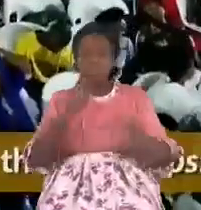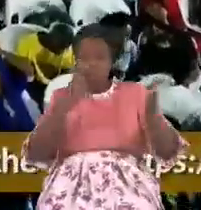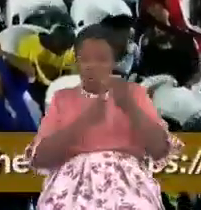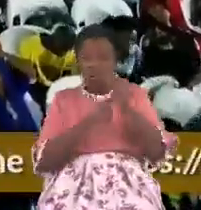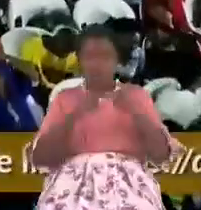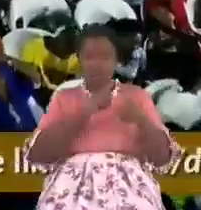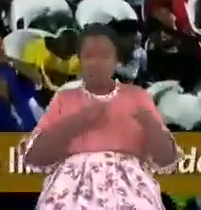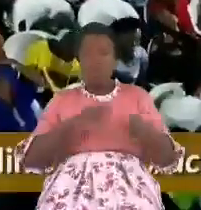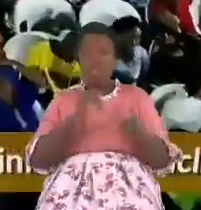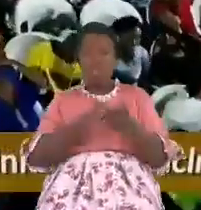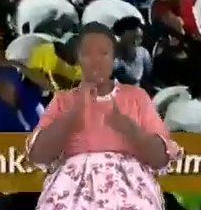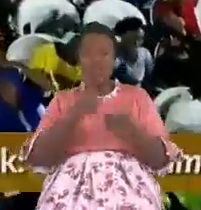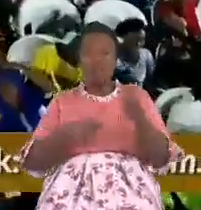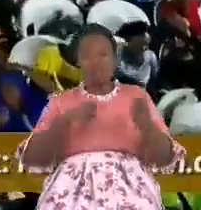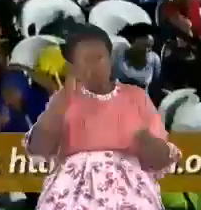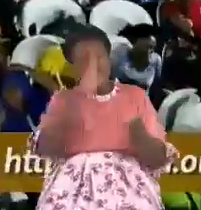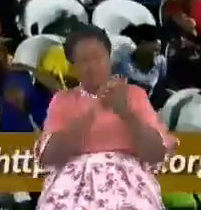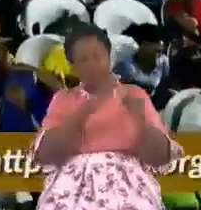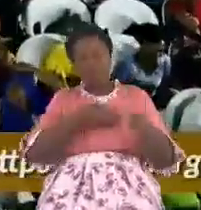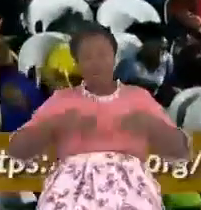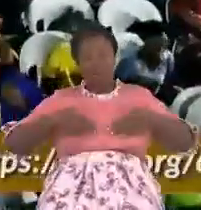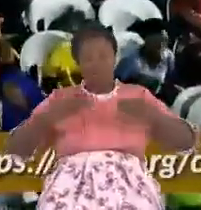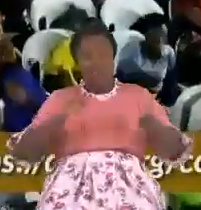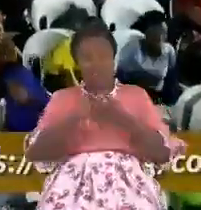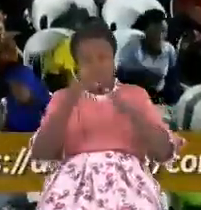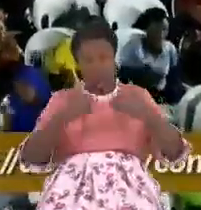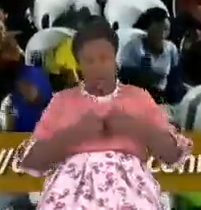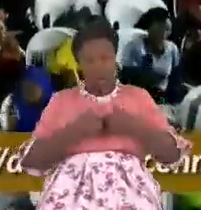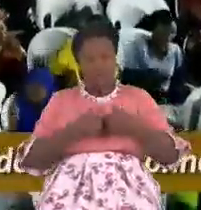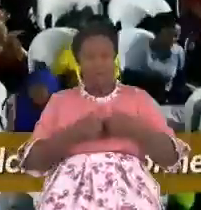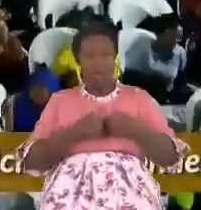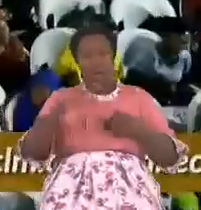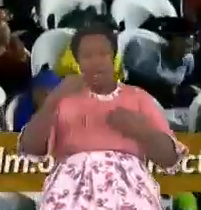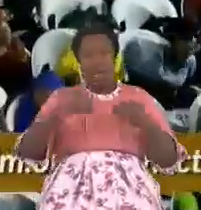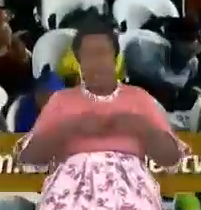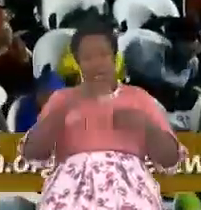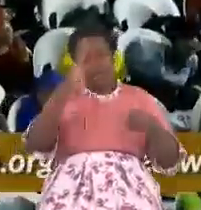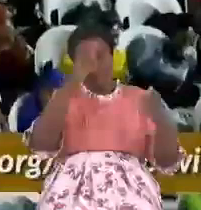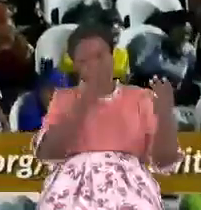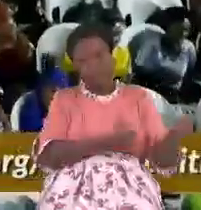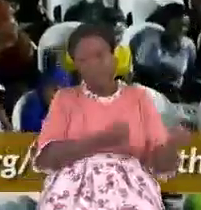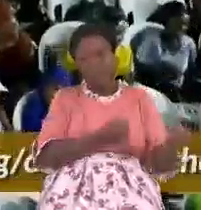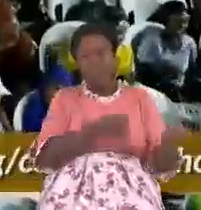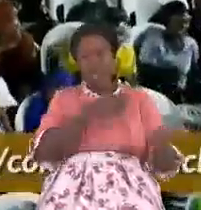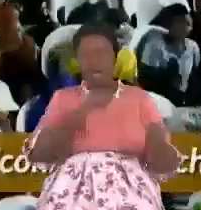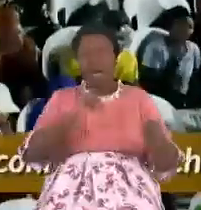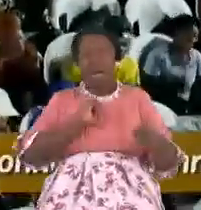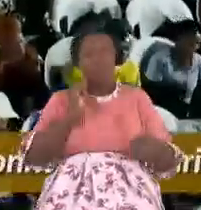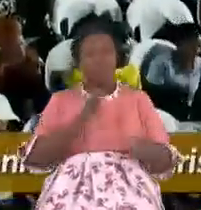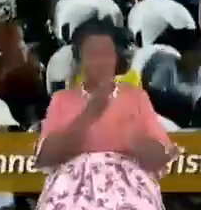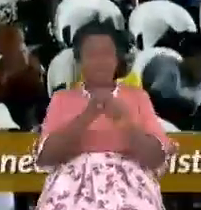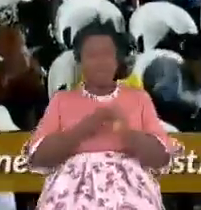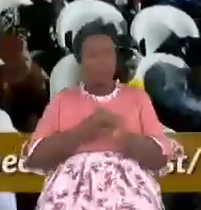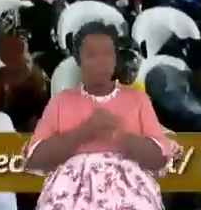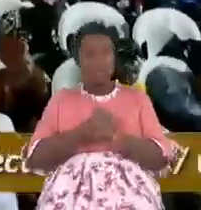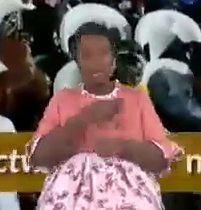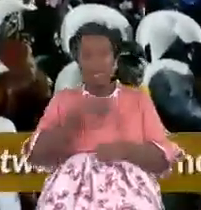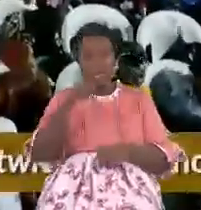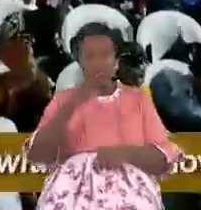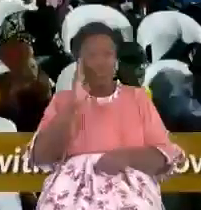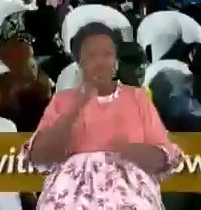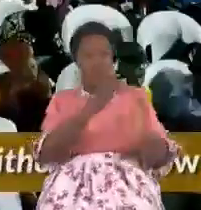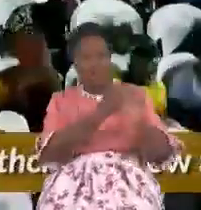possess have faith i will receive and you will receive i'm